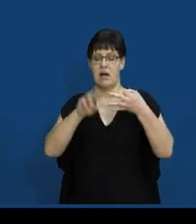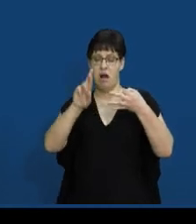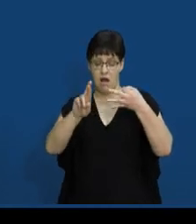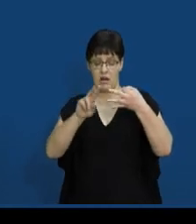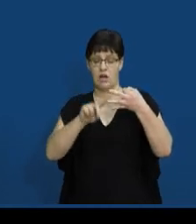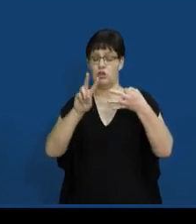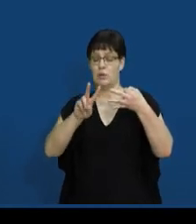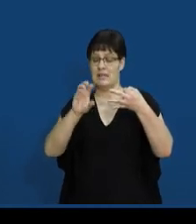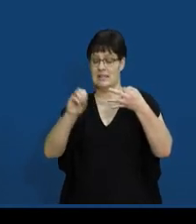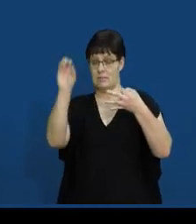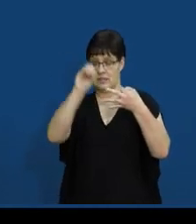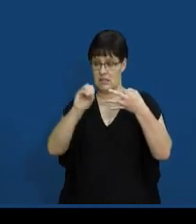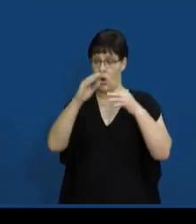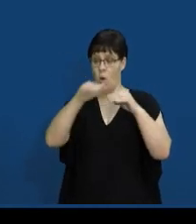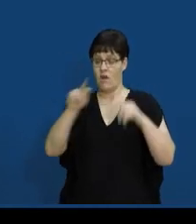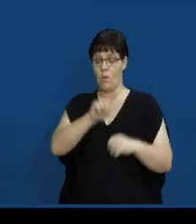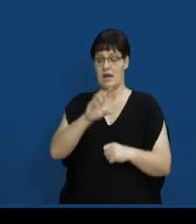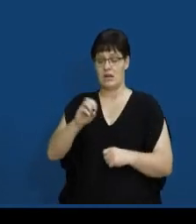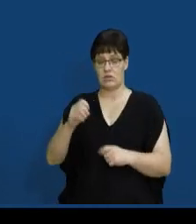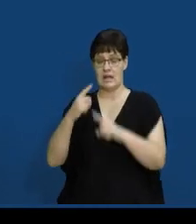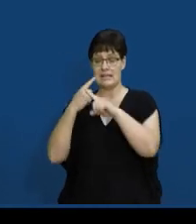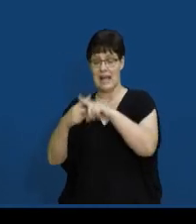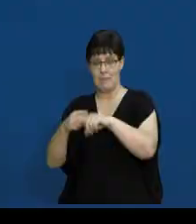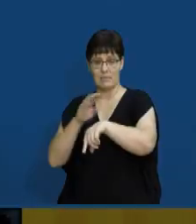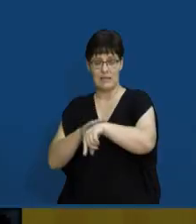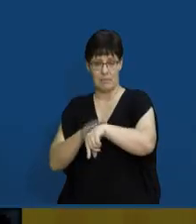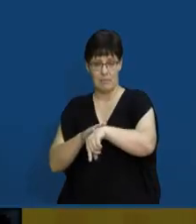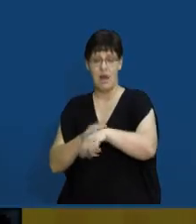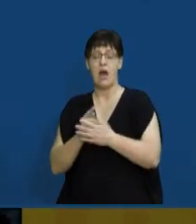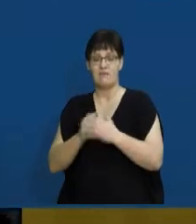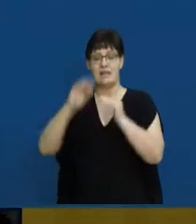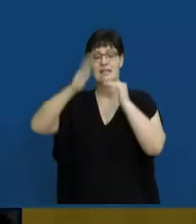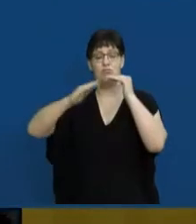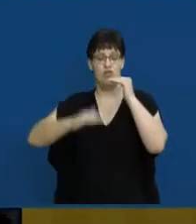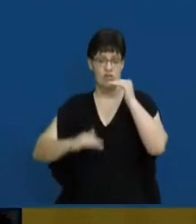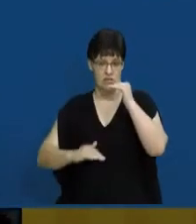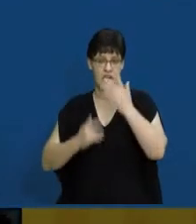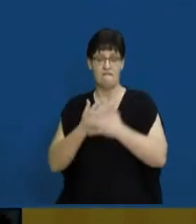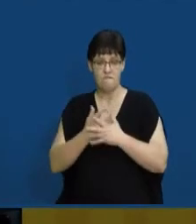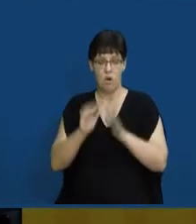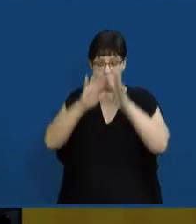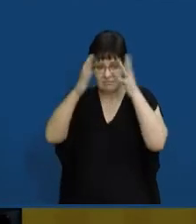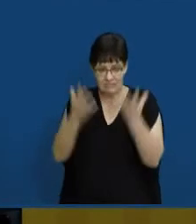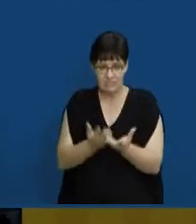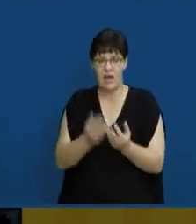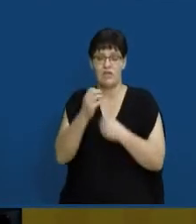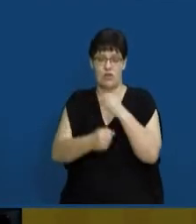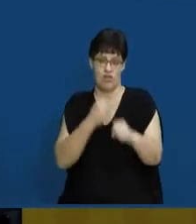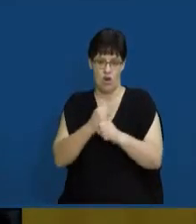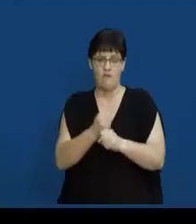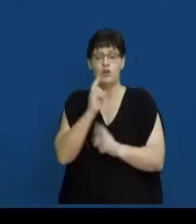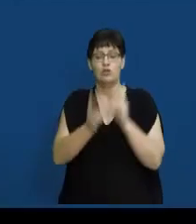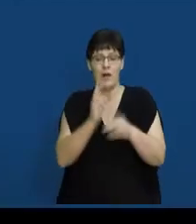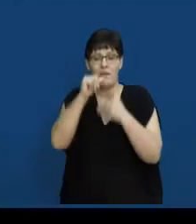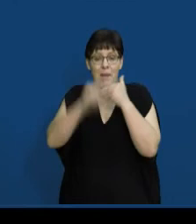20 over 100 times my time. I'm working out depreciation for the entire year. That means for 12